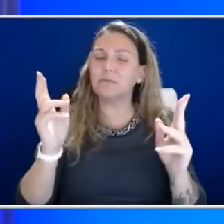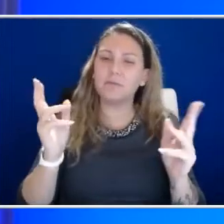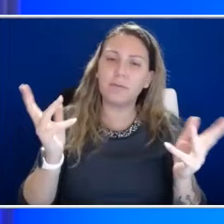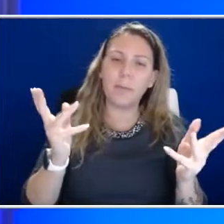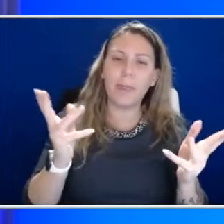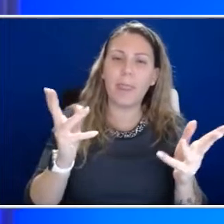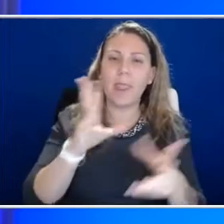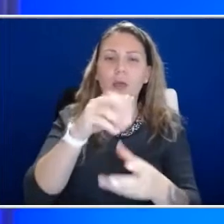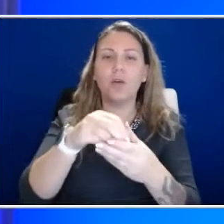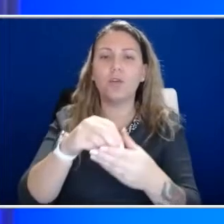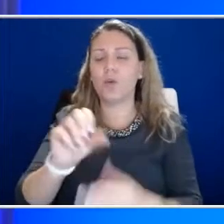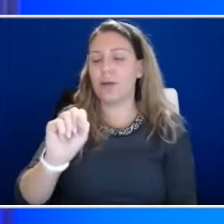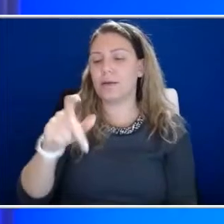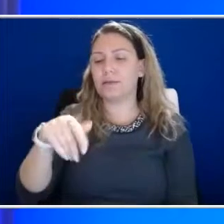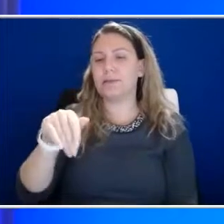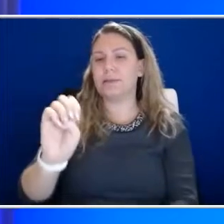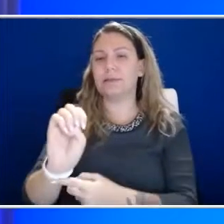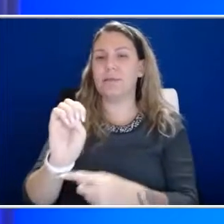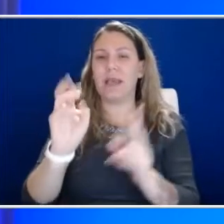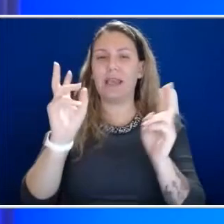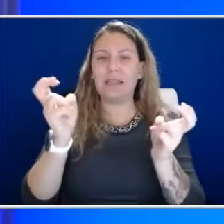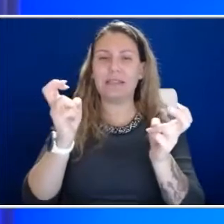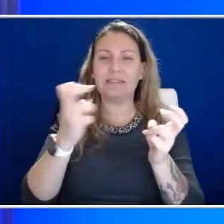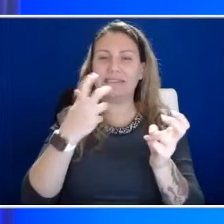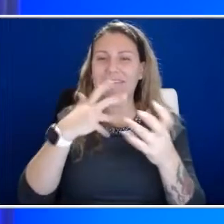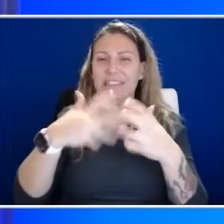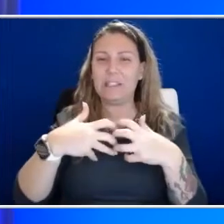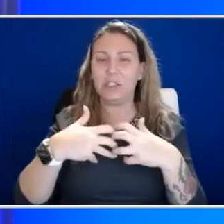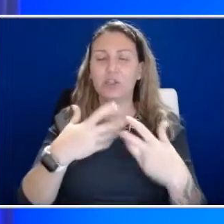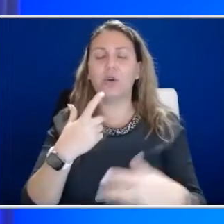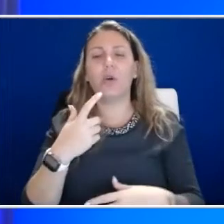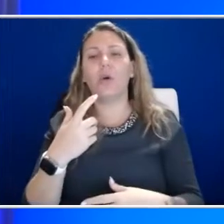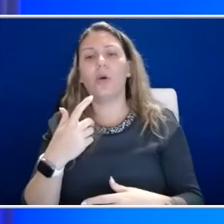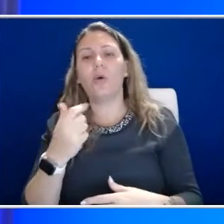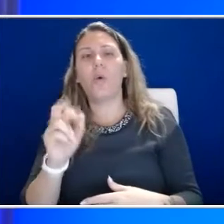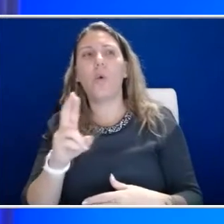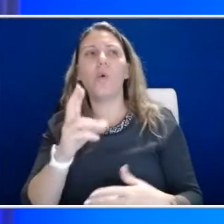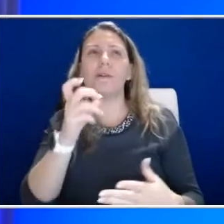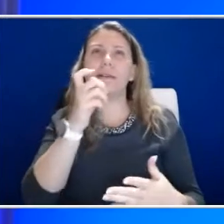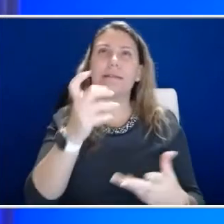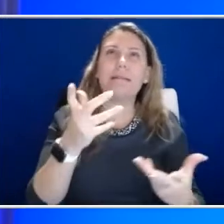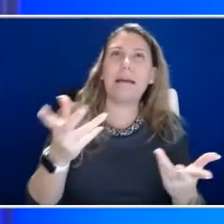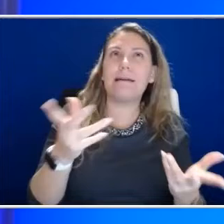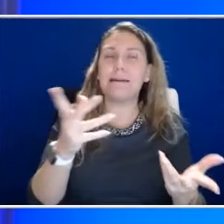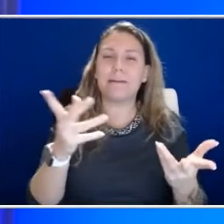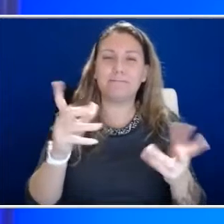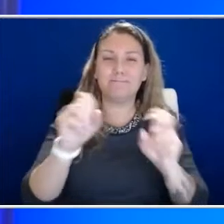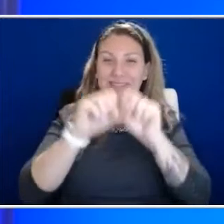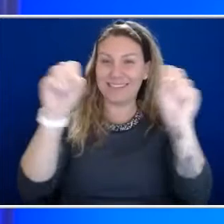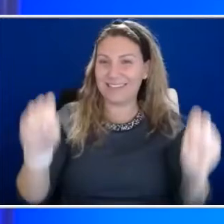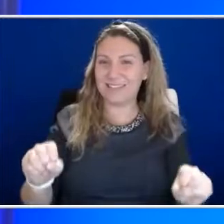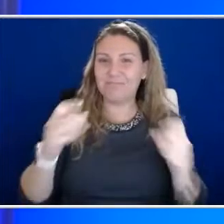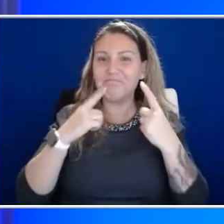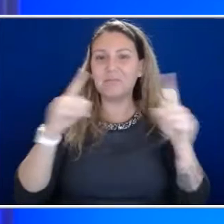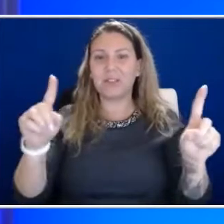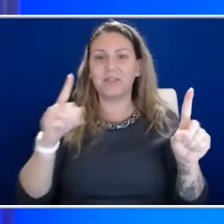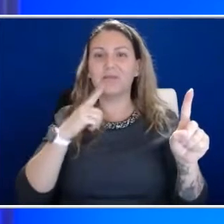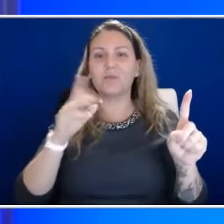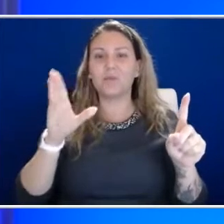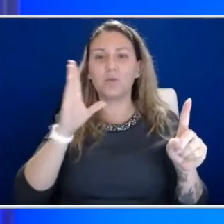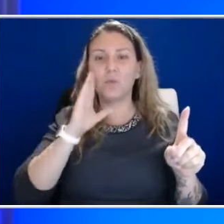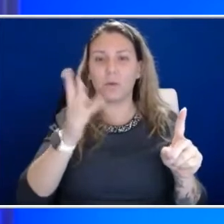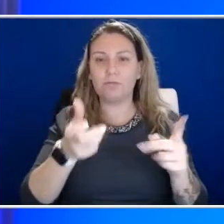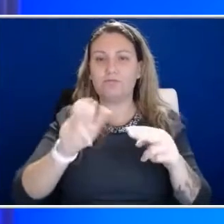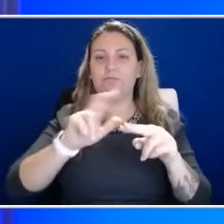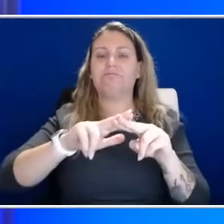heaters and other types of kind of more or less systemic heating. They do kind of see the